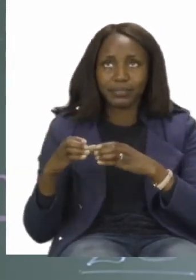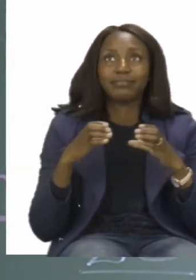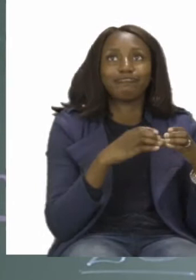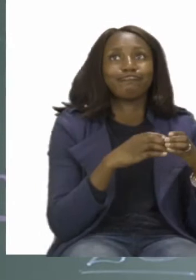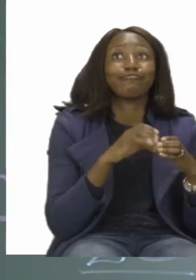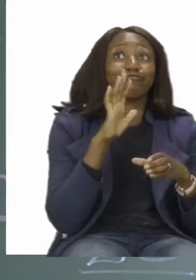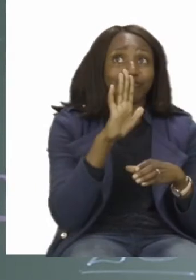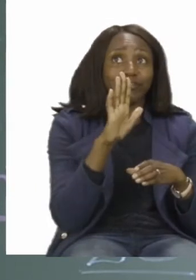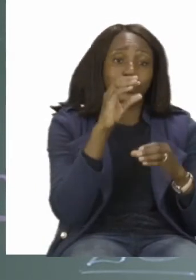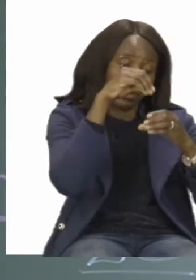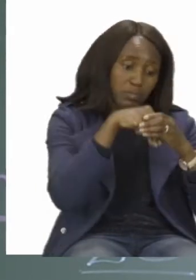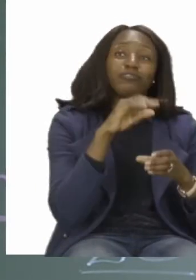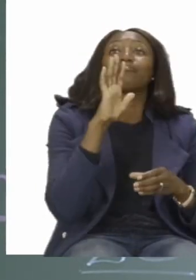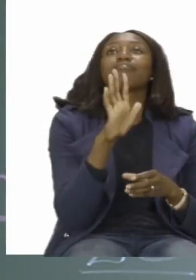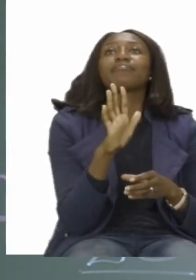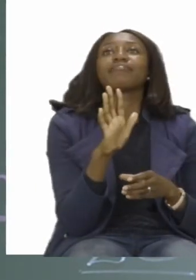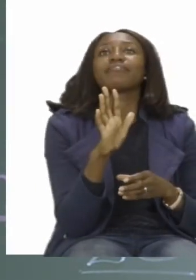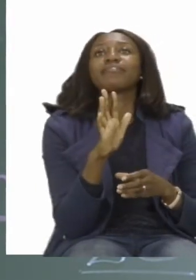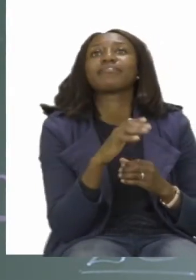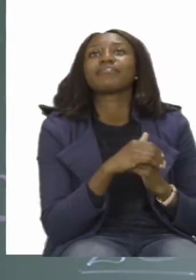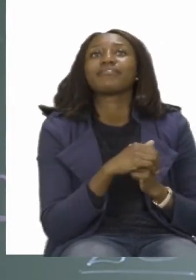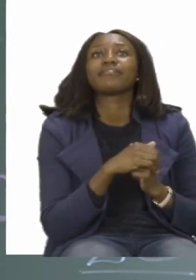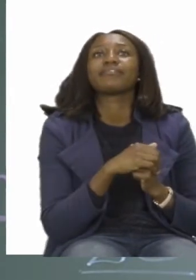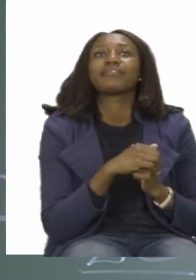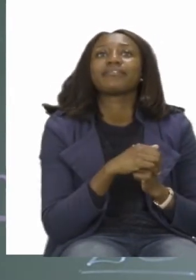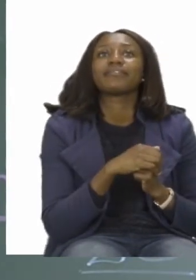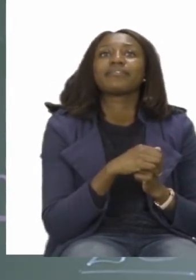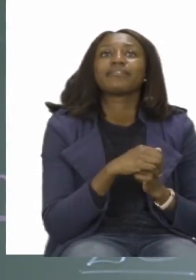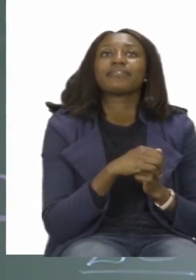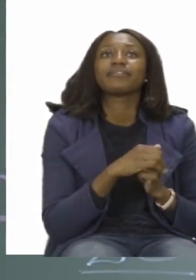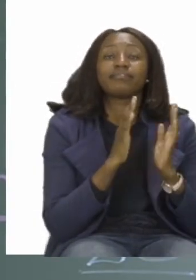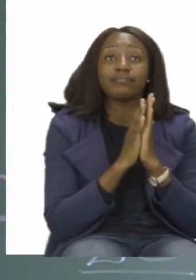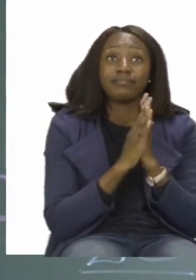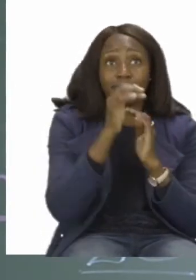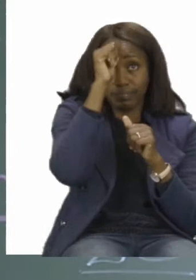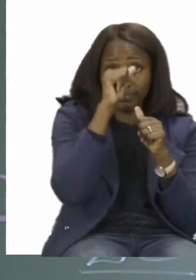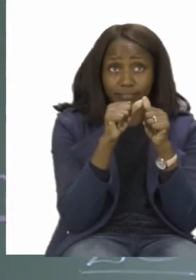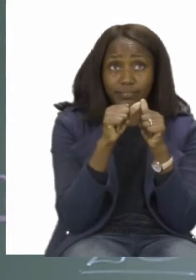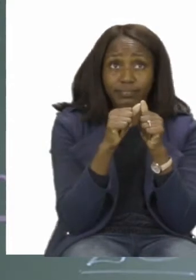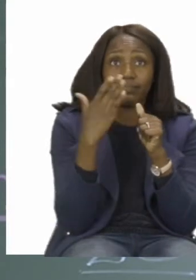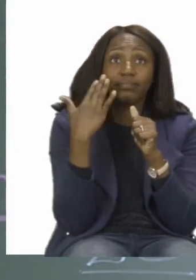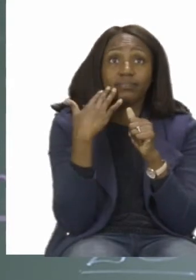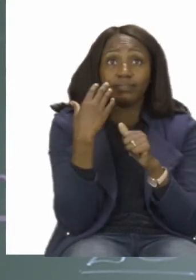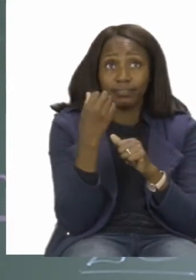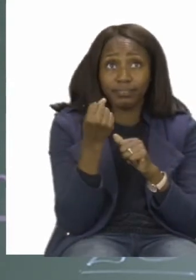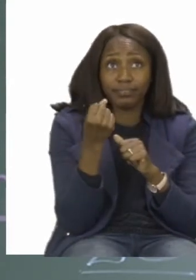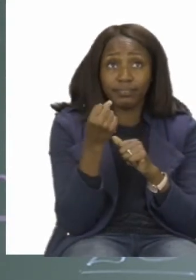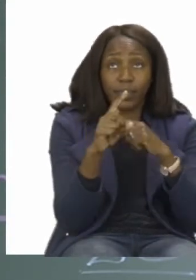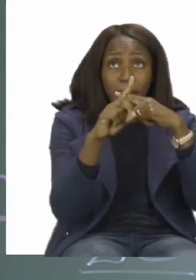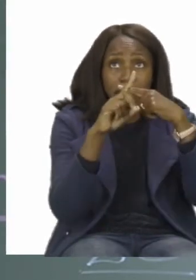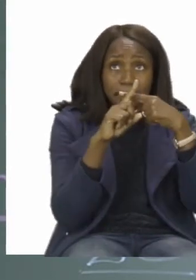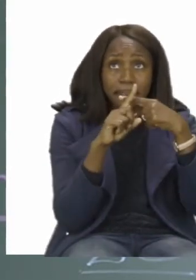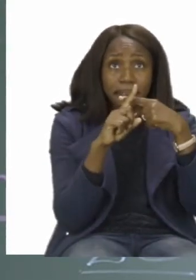5 groups here. Okay, so remember, when you get a sum,